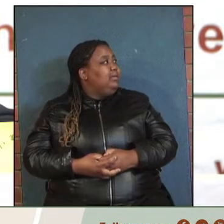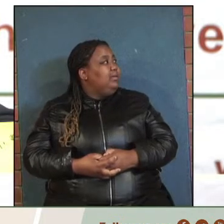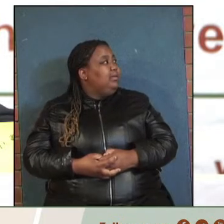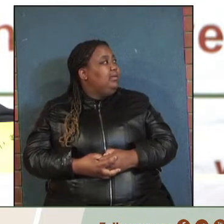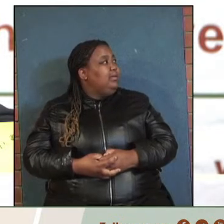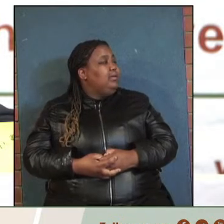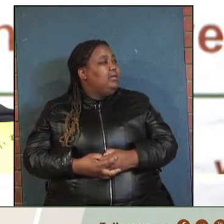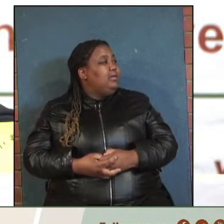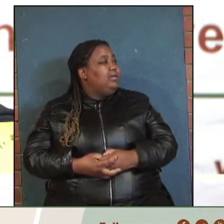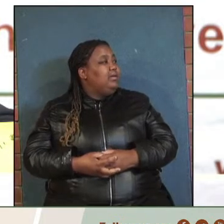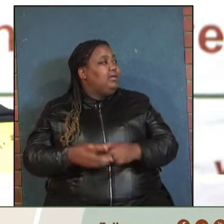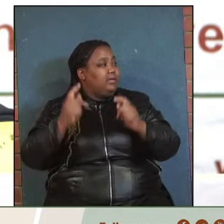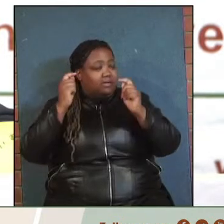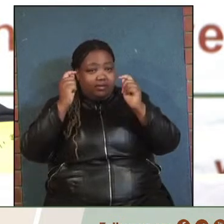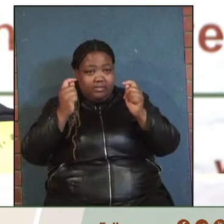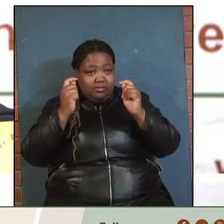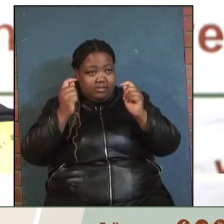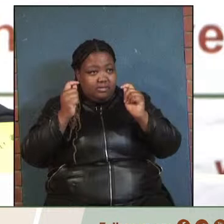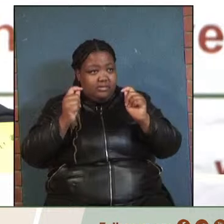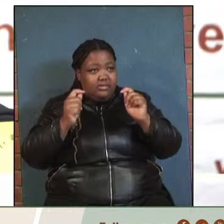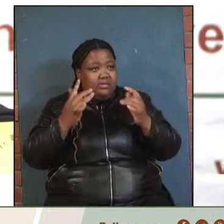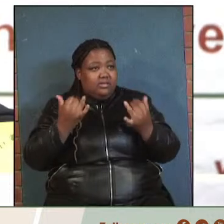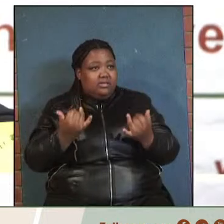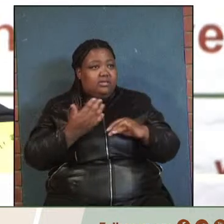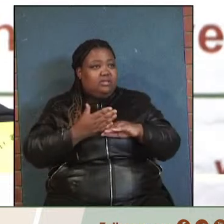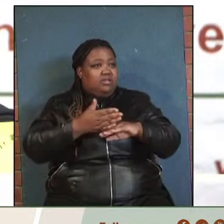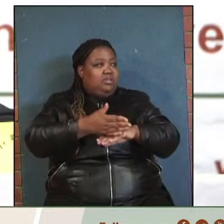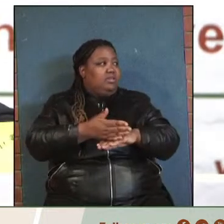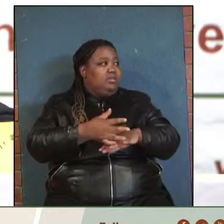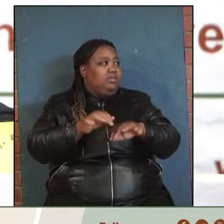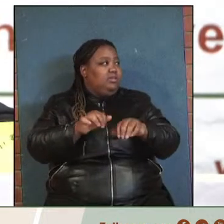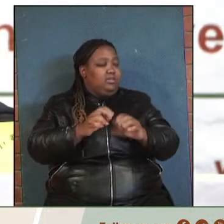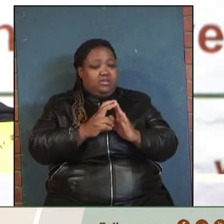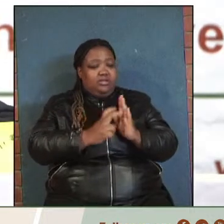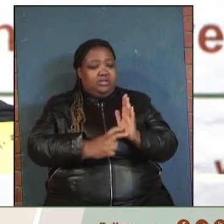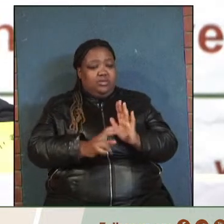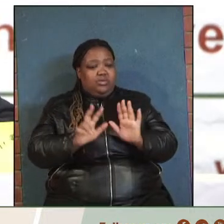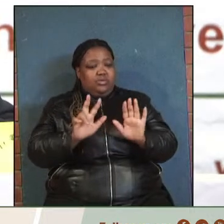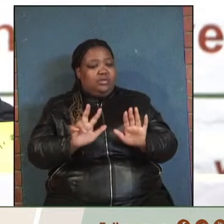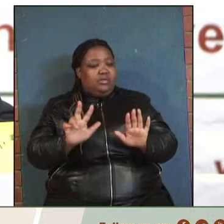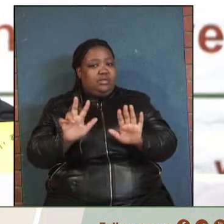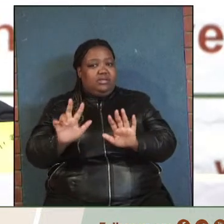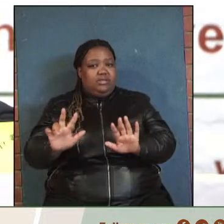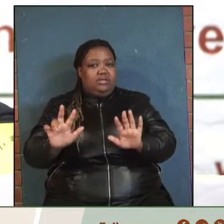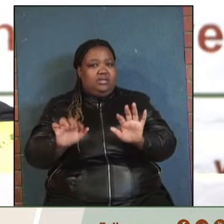Honorable KM Kiza here. Interruptions under Rule 88.